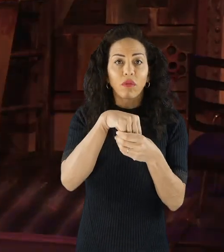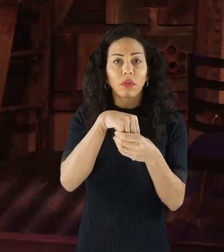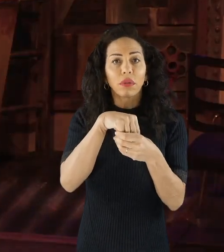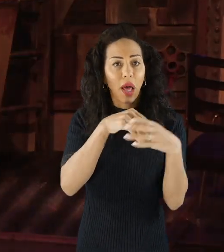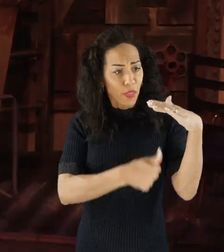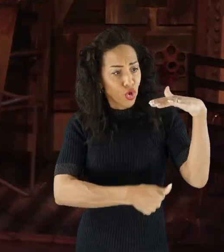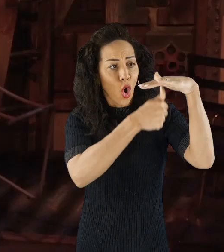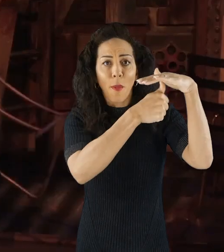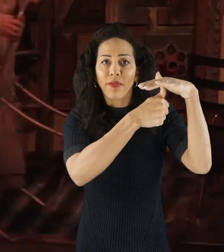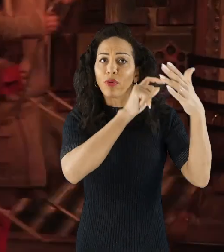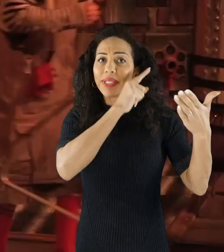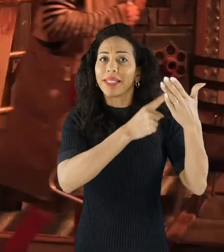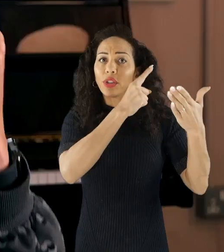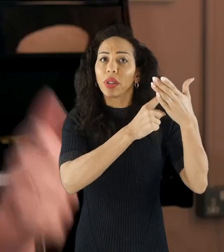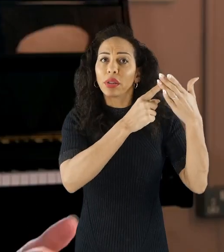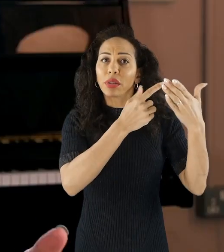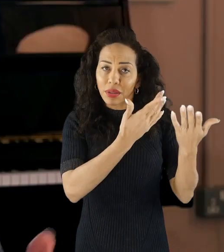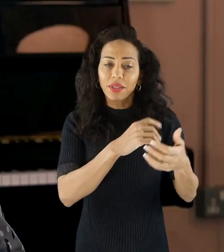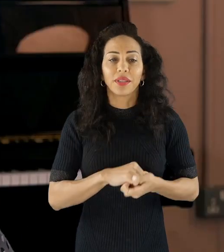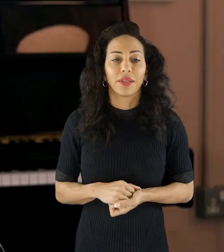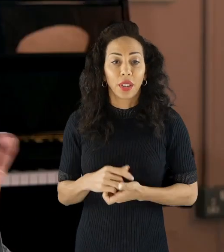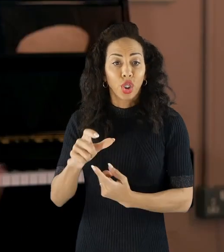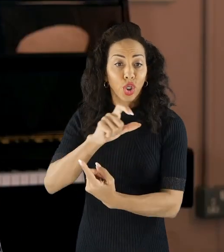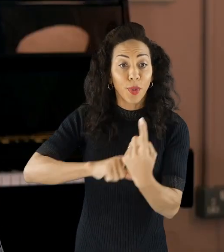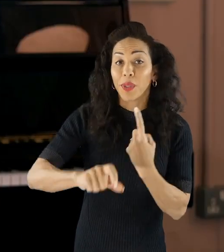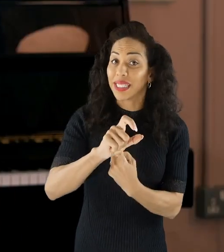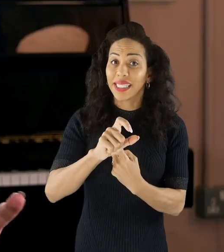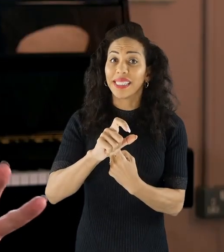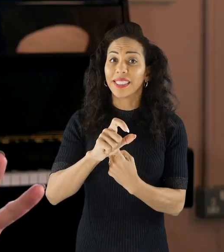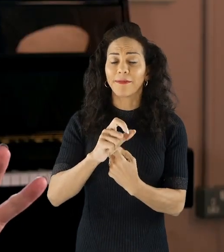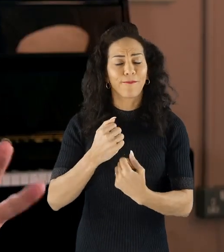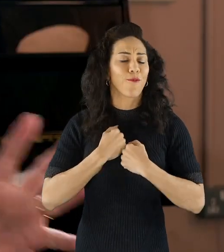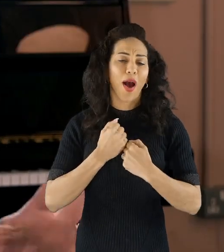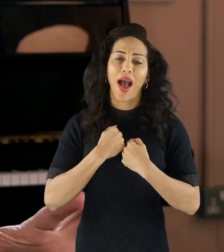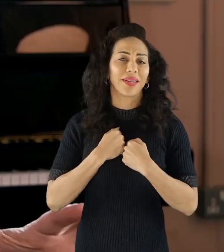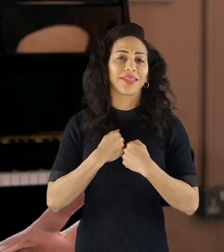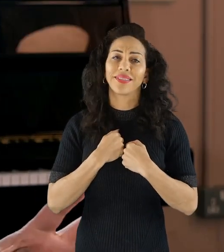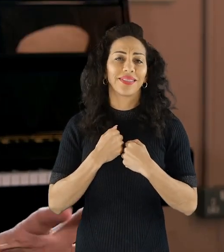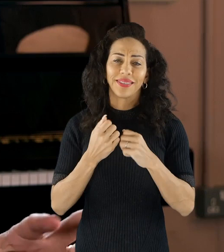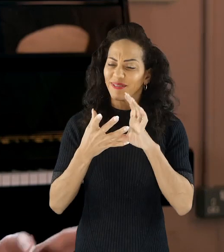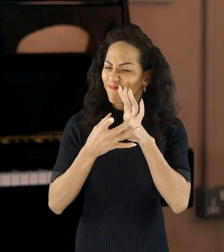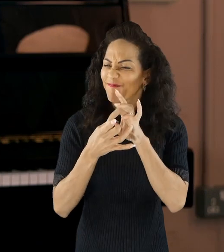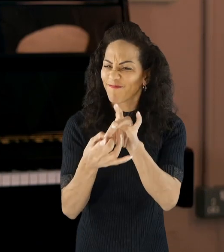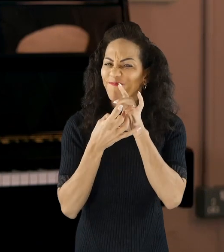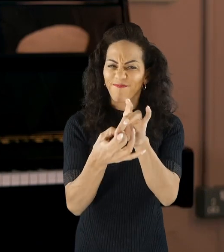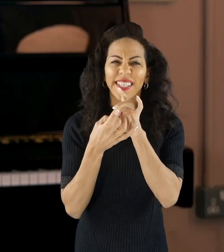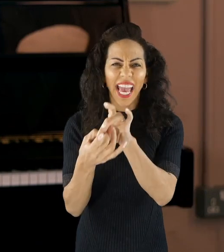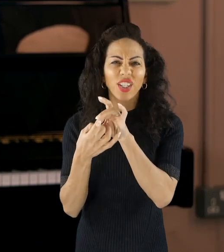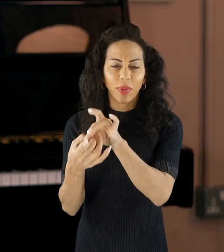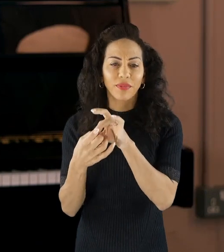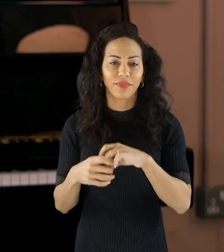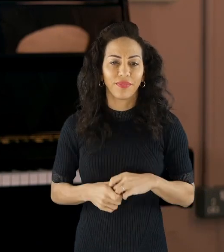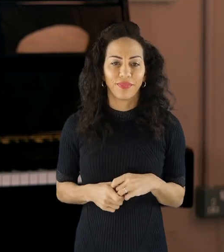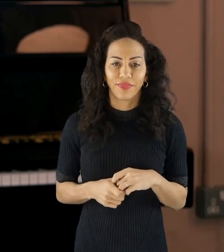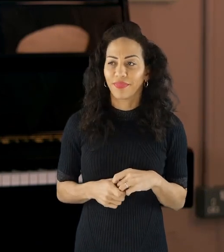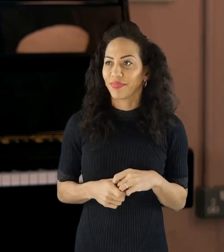decision making in the organisation. Communities, for us it's all about engagement, and it's about who do we